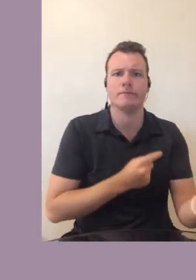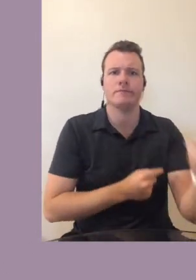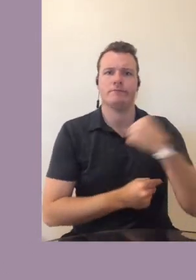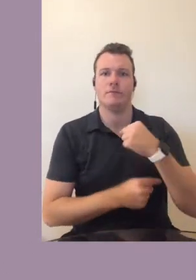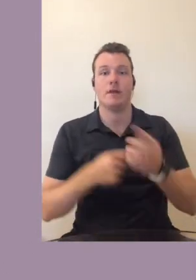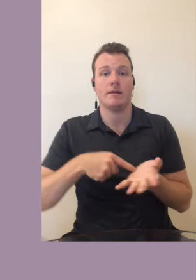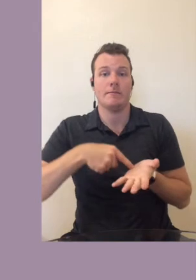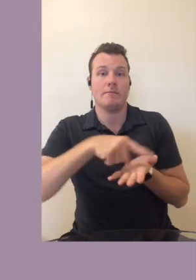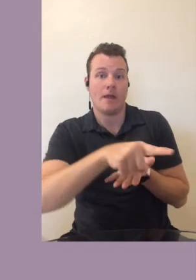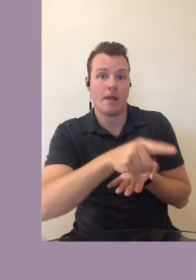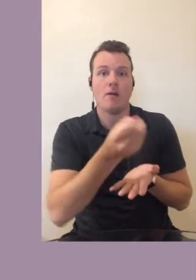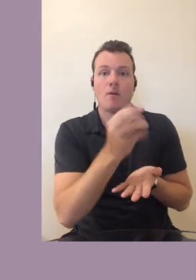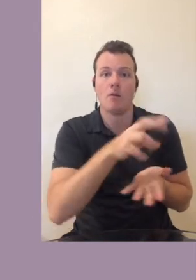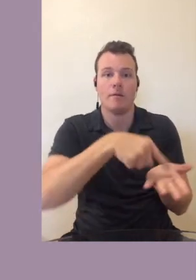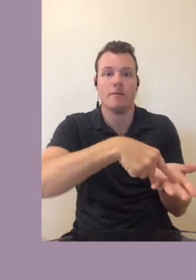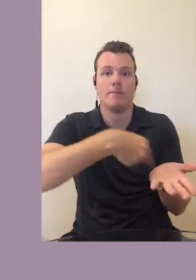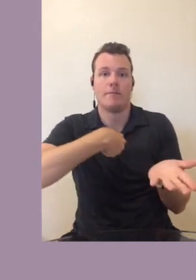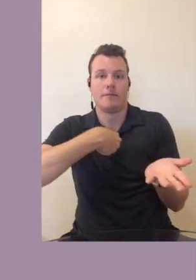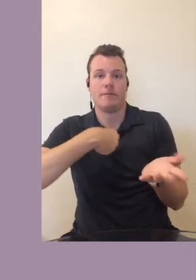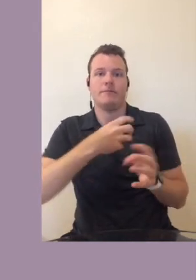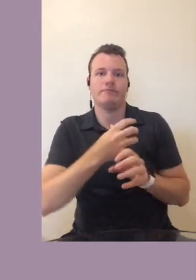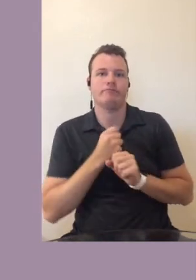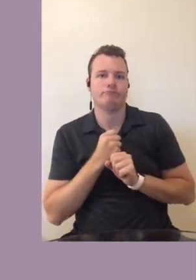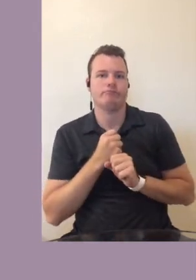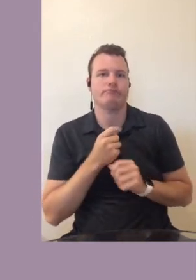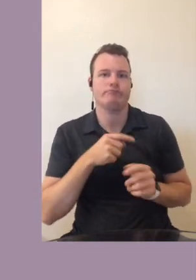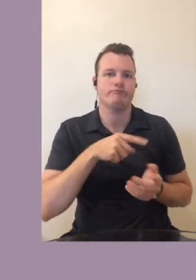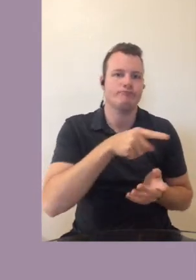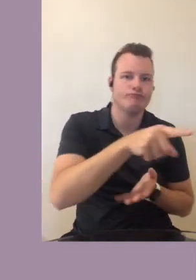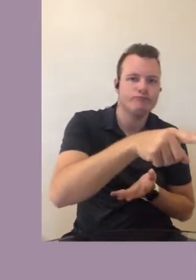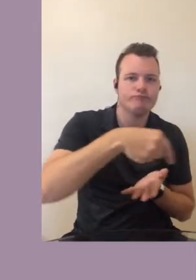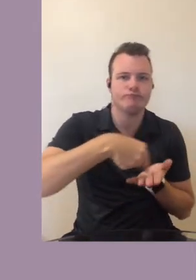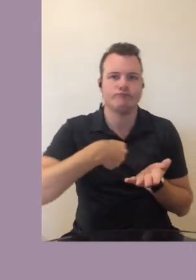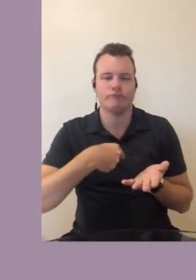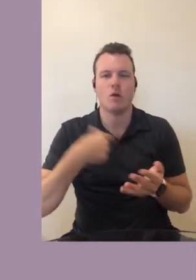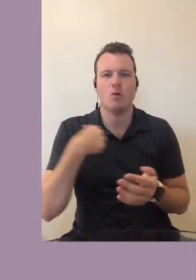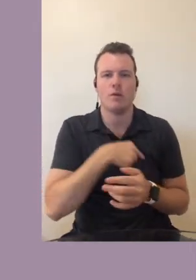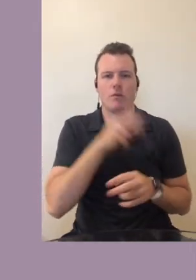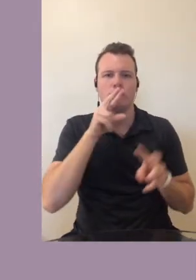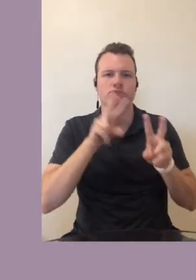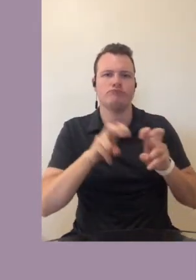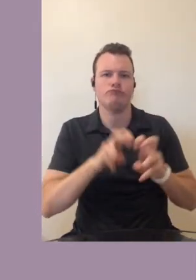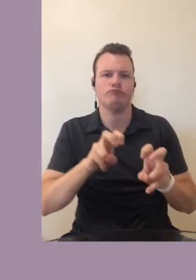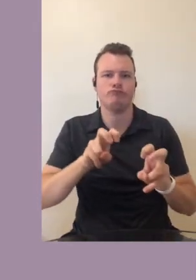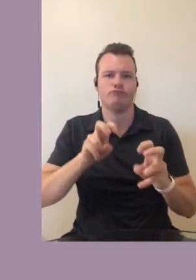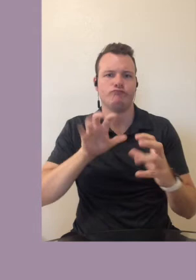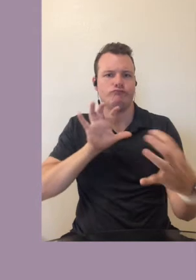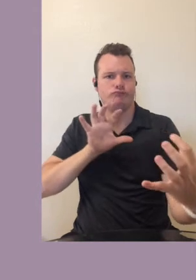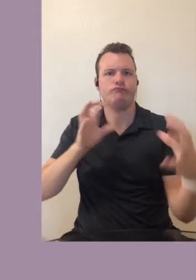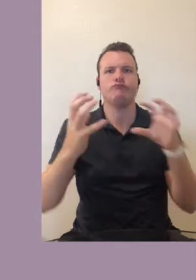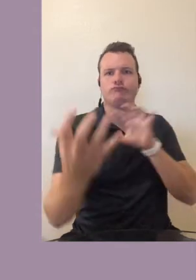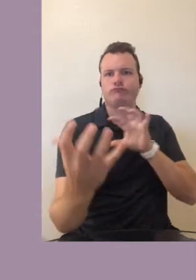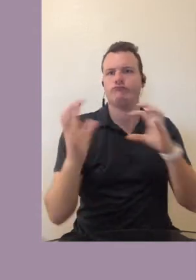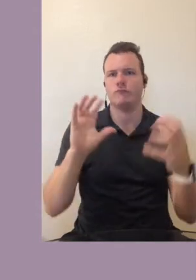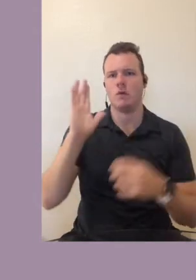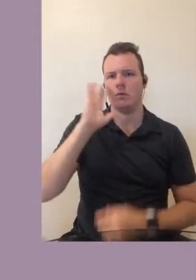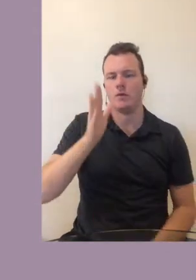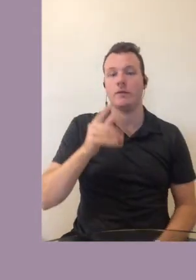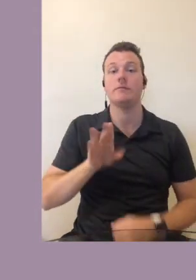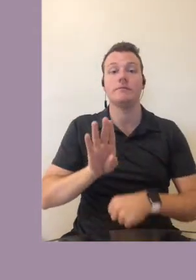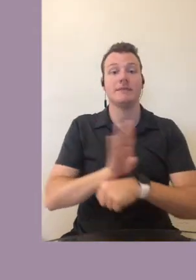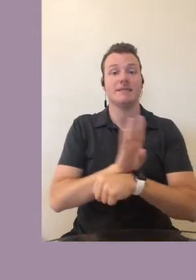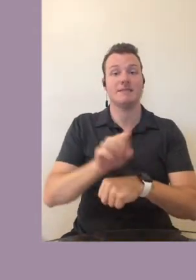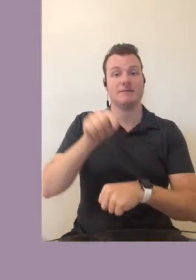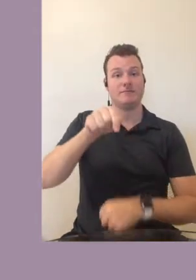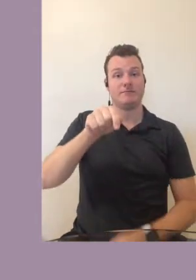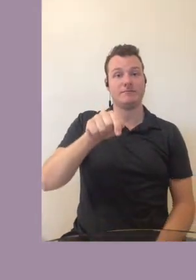either pay the money out or you can receive the money. And we're gonna look at it in both ways here in just a minute. Now, in a